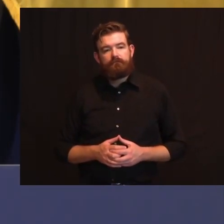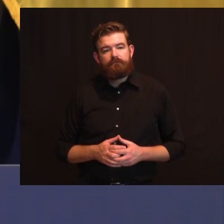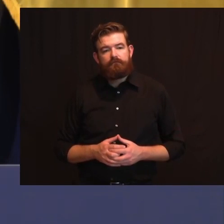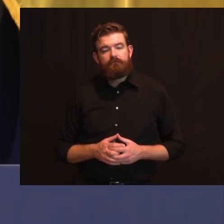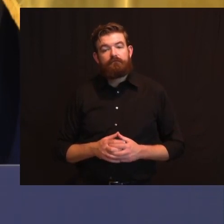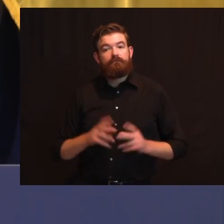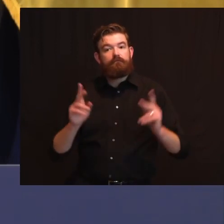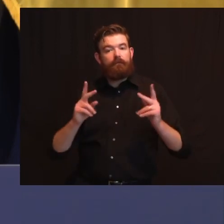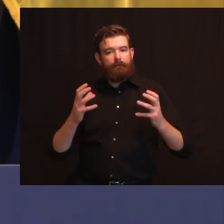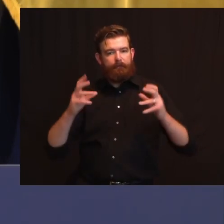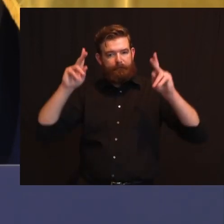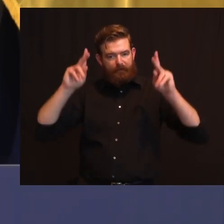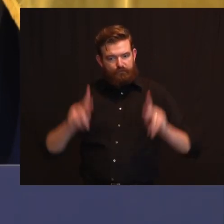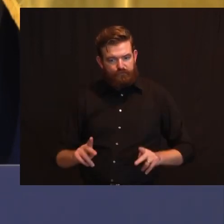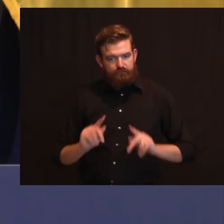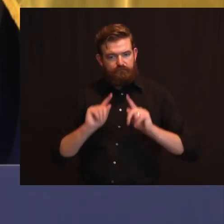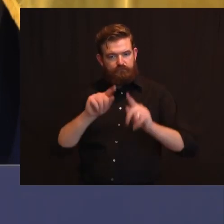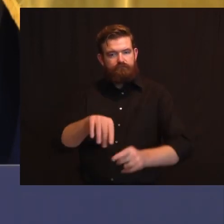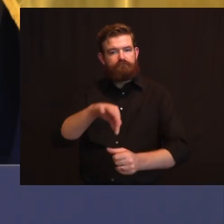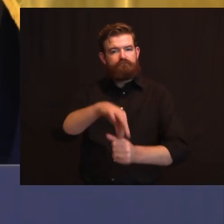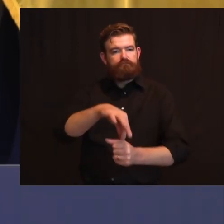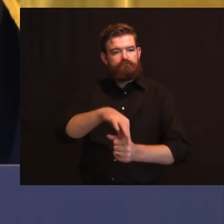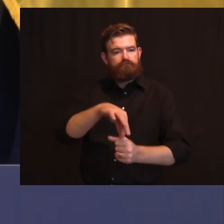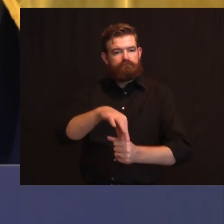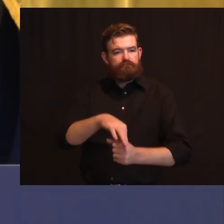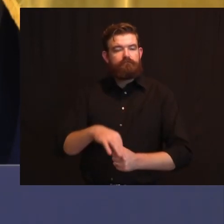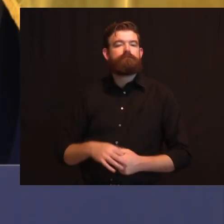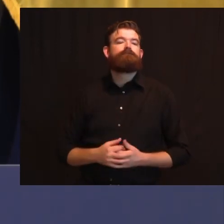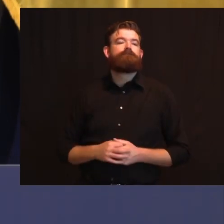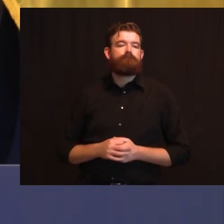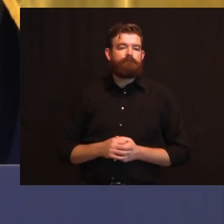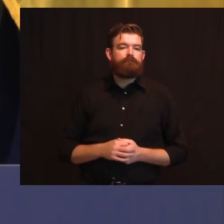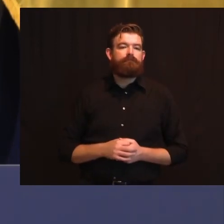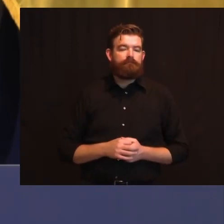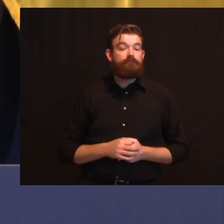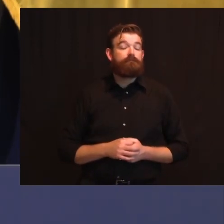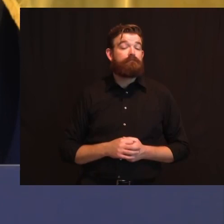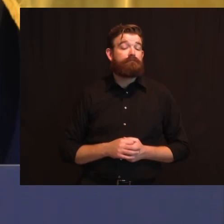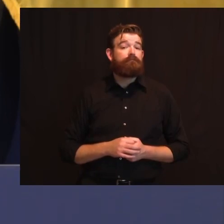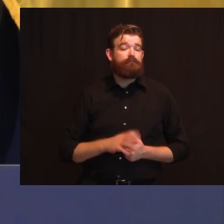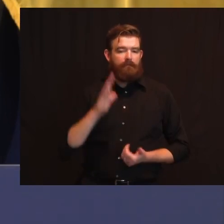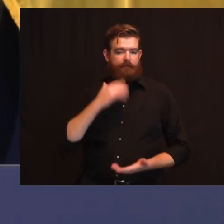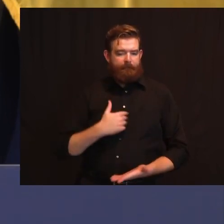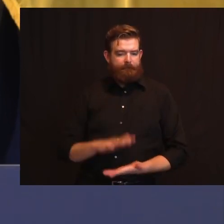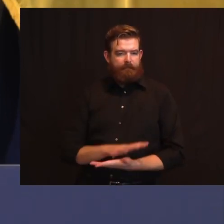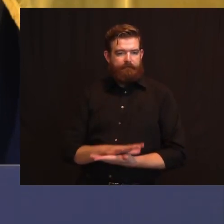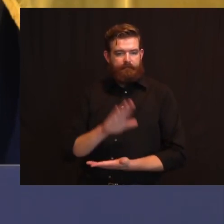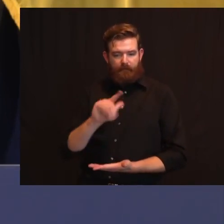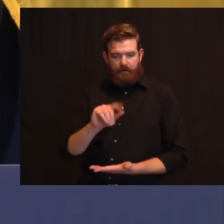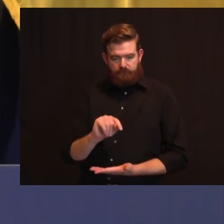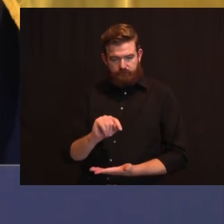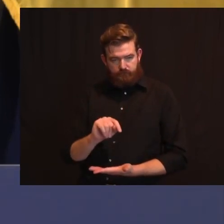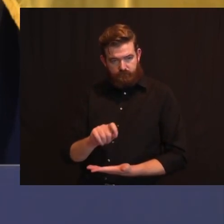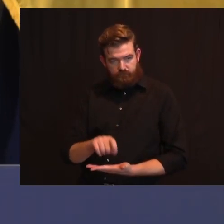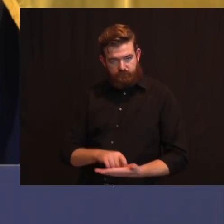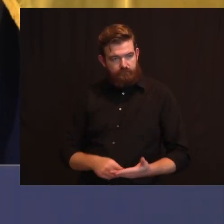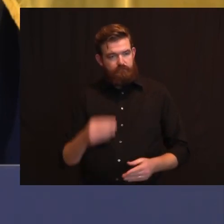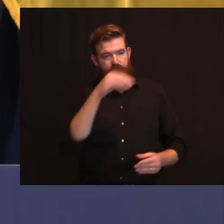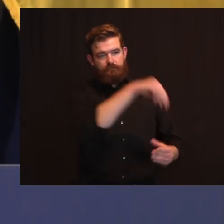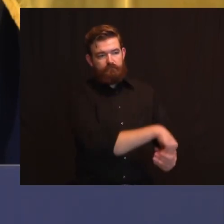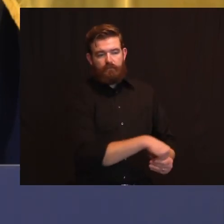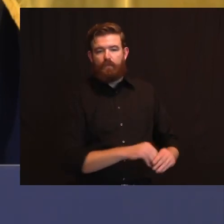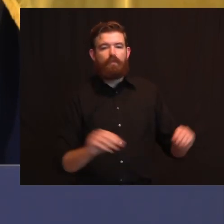ballot. That's the only difference. I personally am going to vote by mail, so you've got vote by mail and literally put it in the